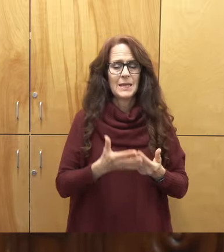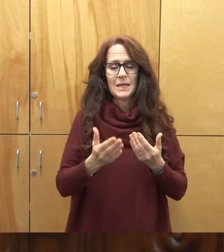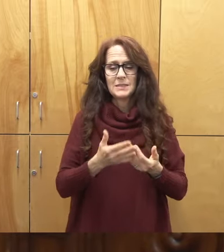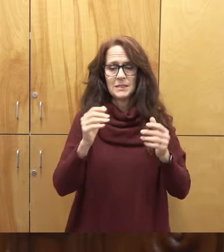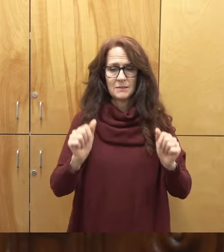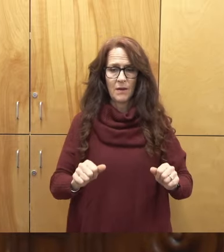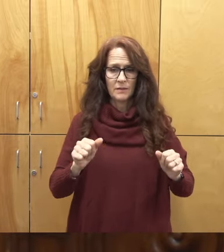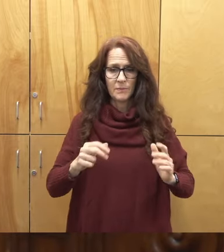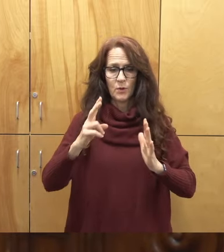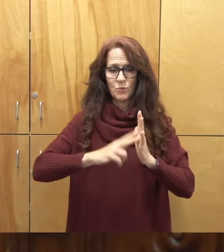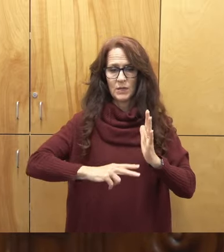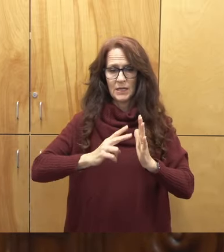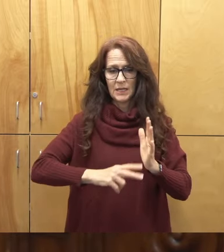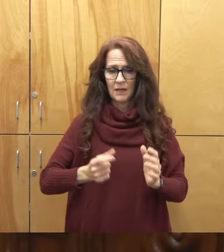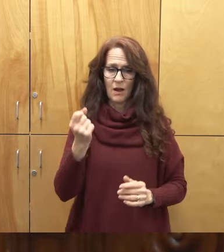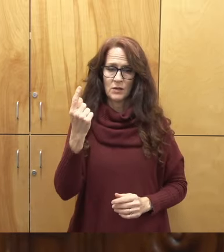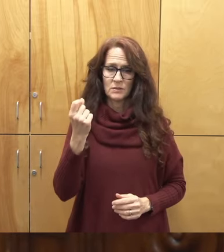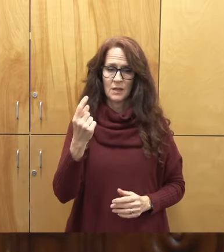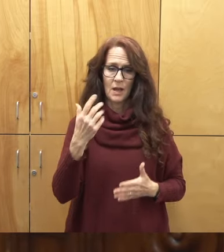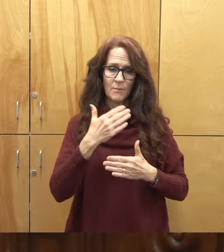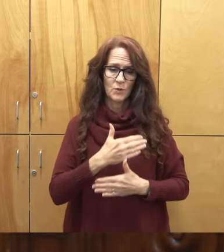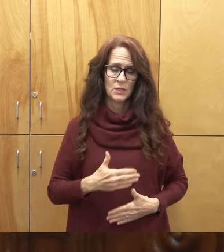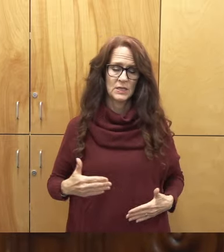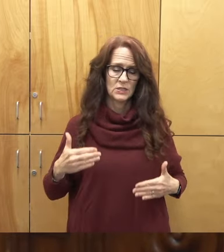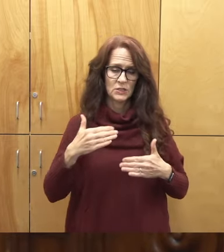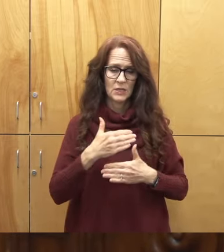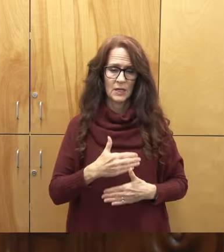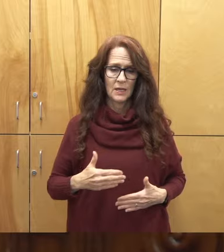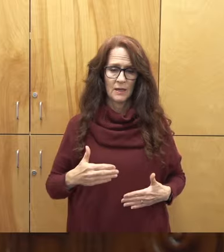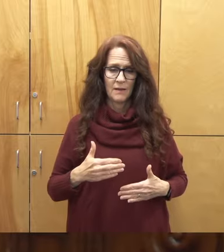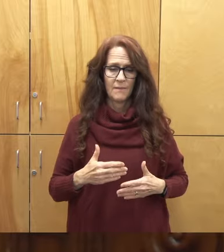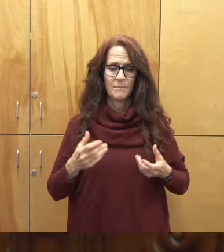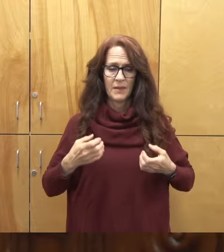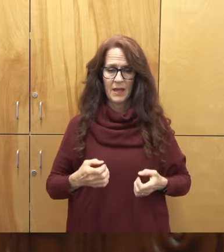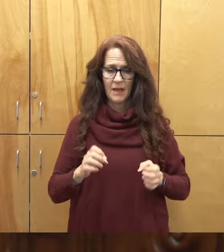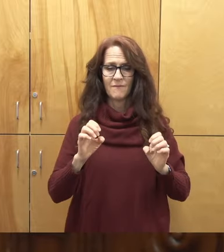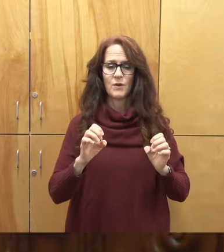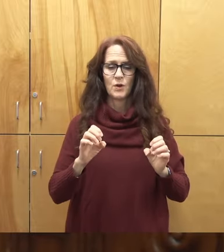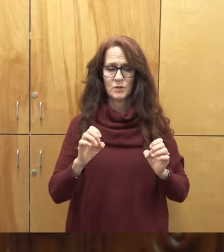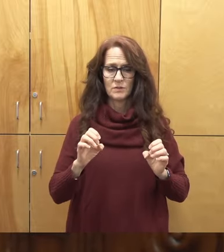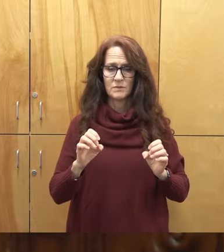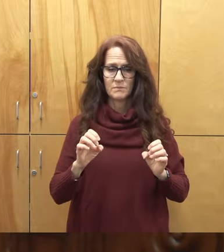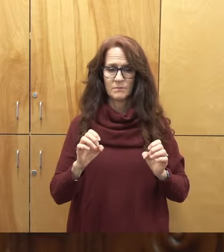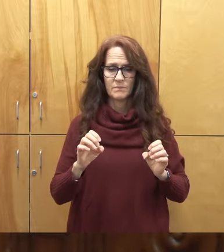to read and understand. So I appreciate that effort